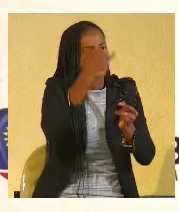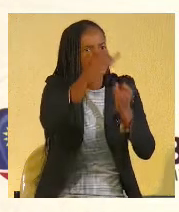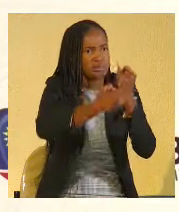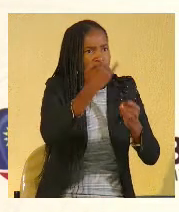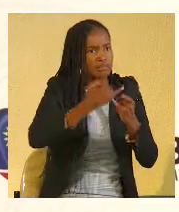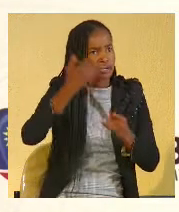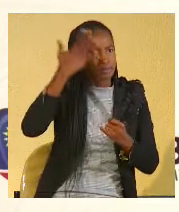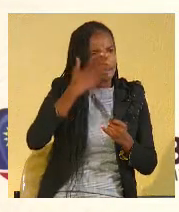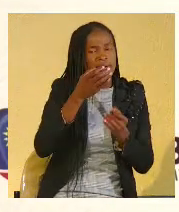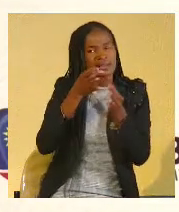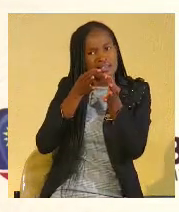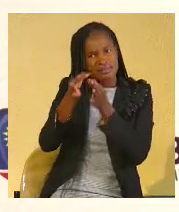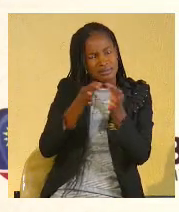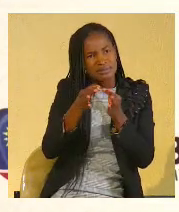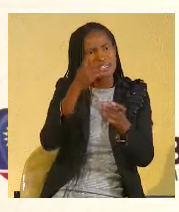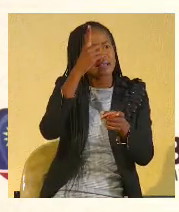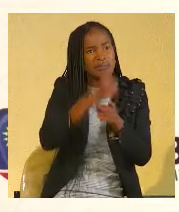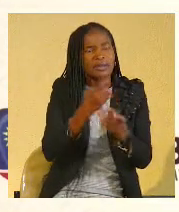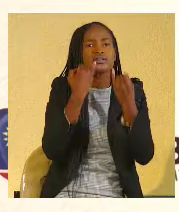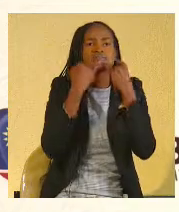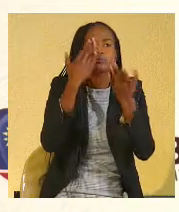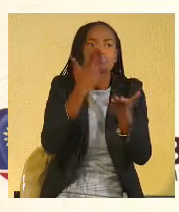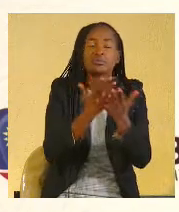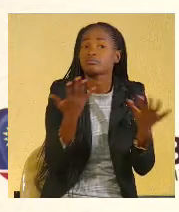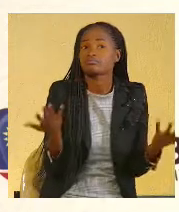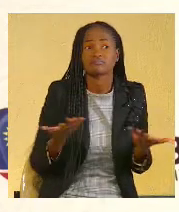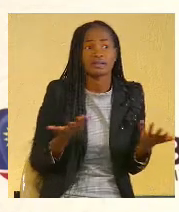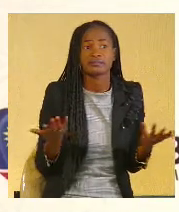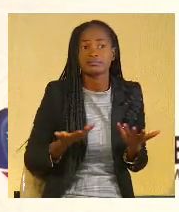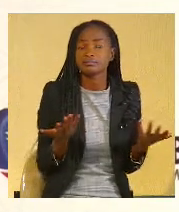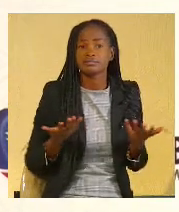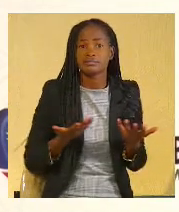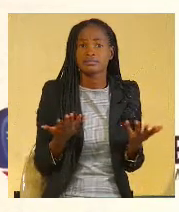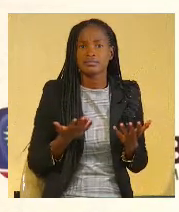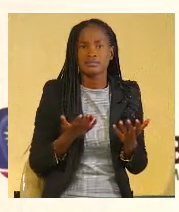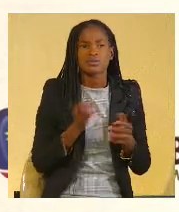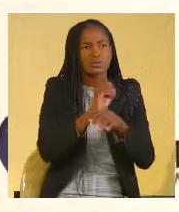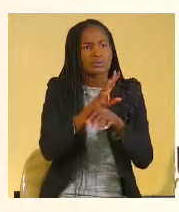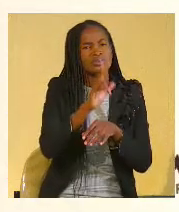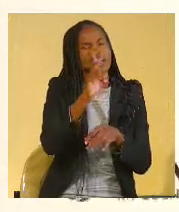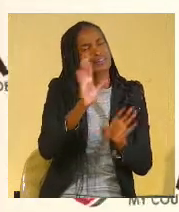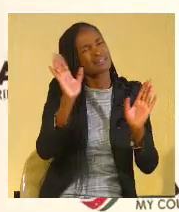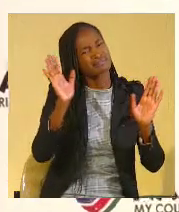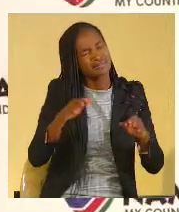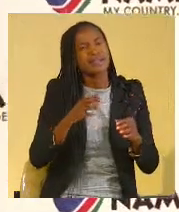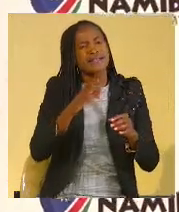to government stance on this, and that people should find a way to trust government more.